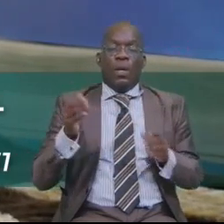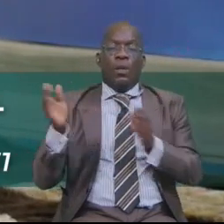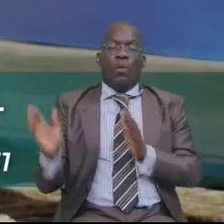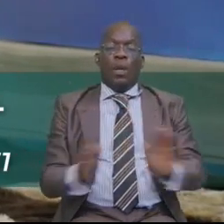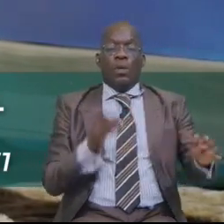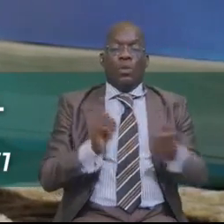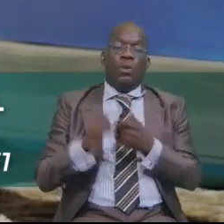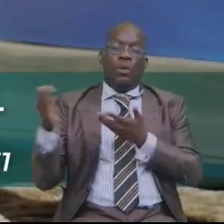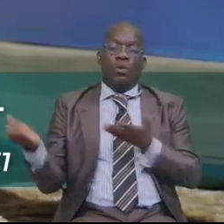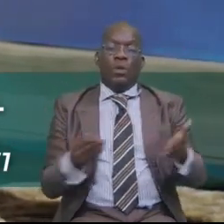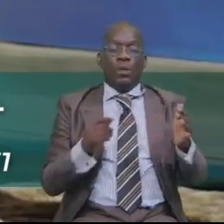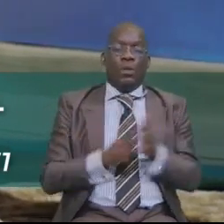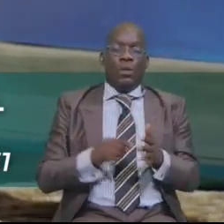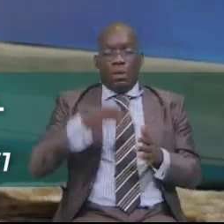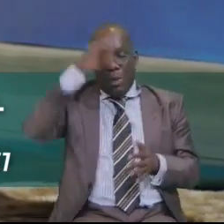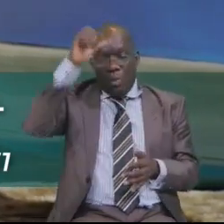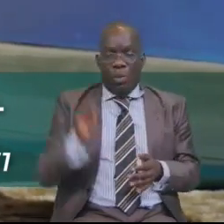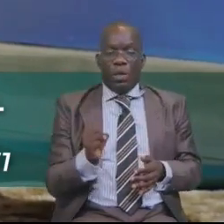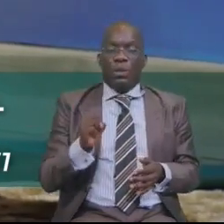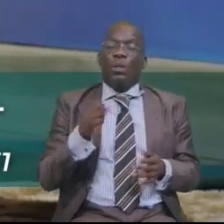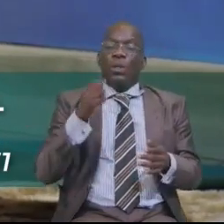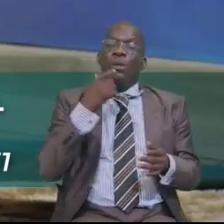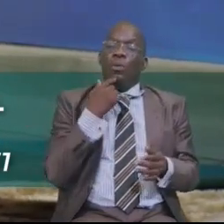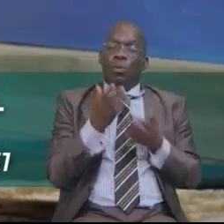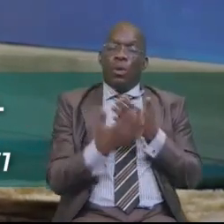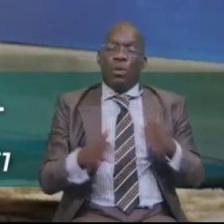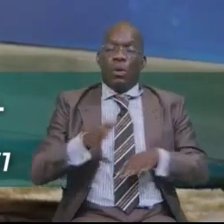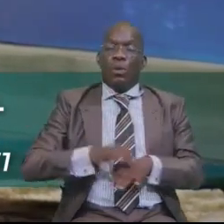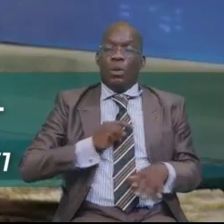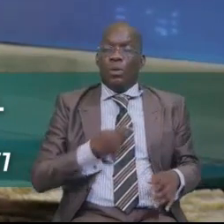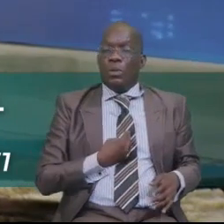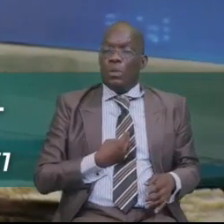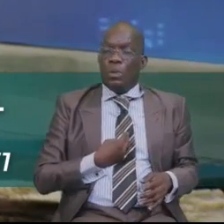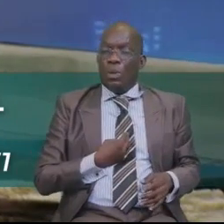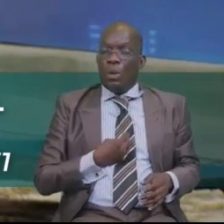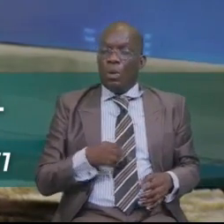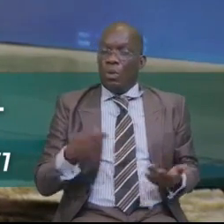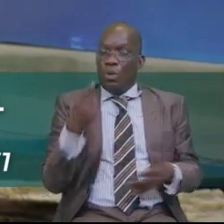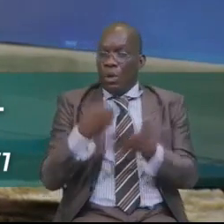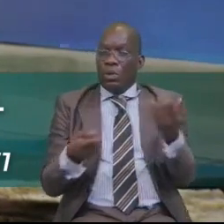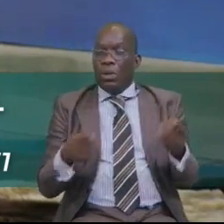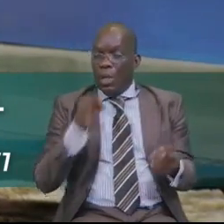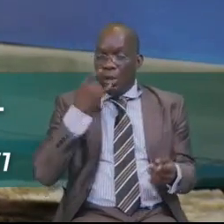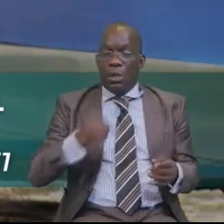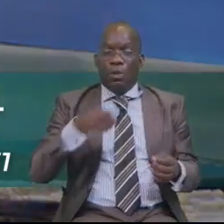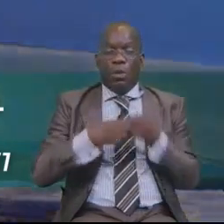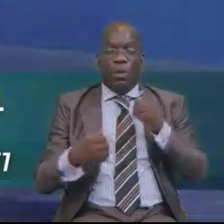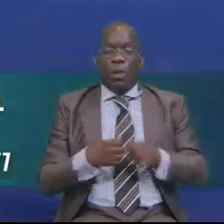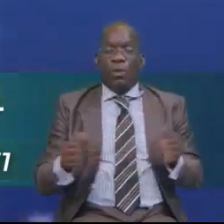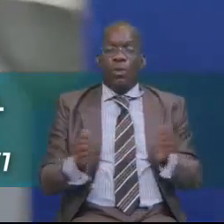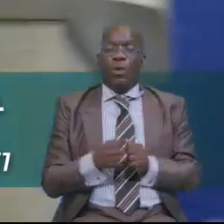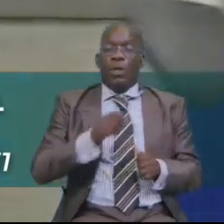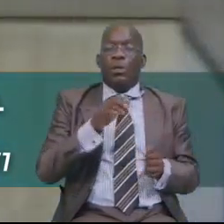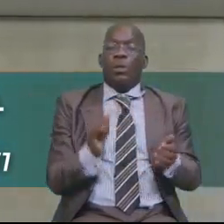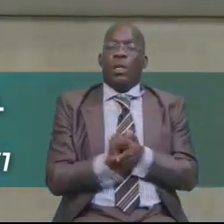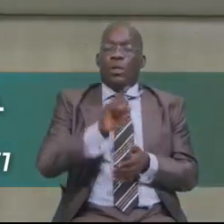man's blood upon us. Pharisee, what's the problem with that? Didn't you